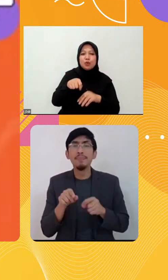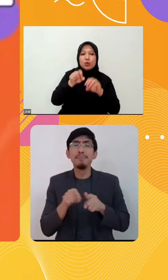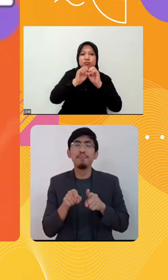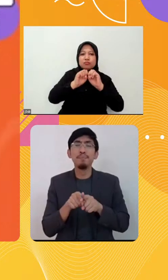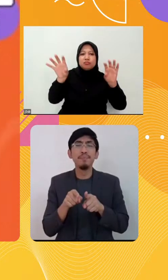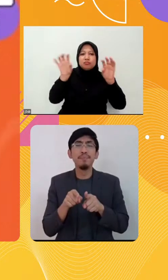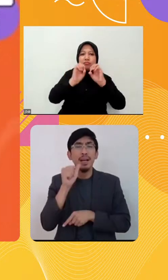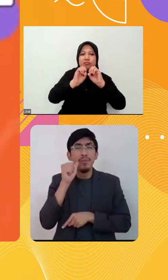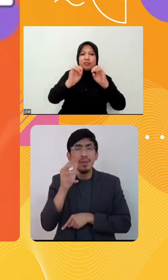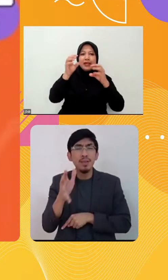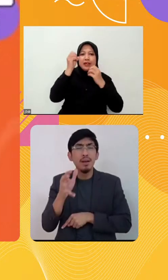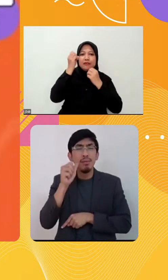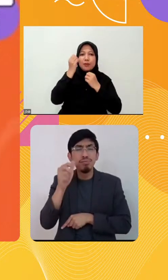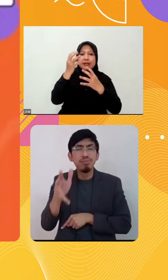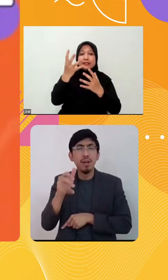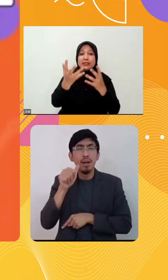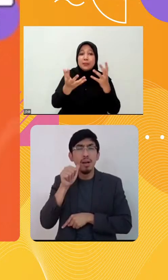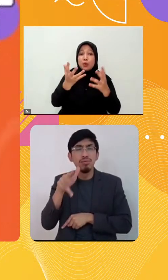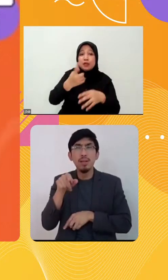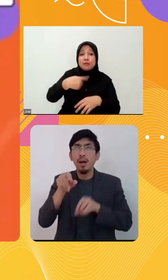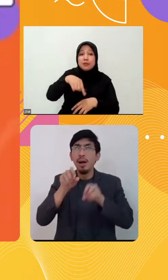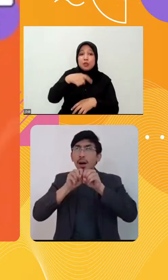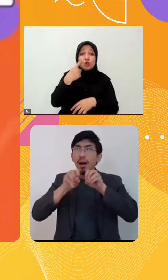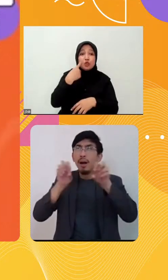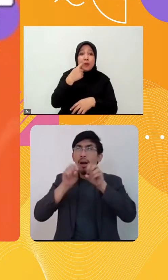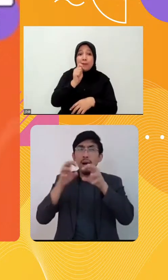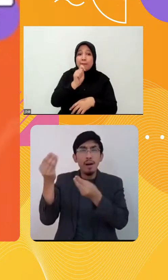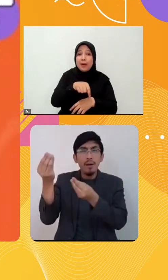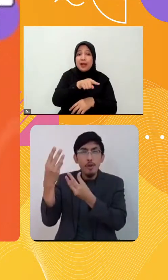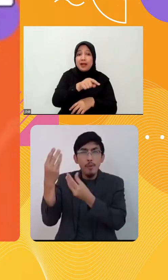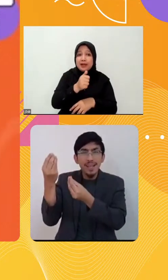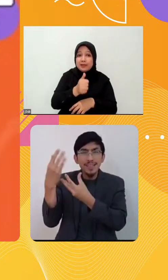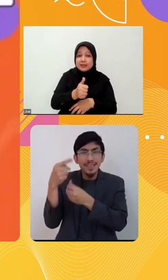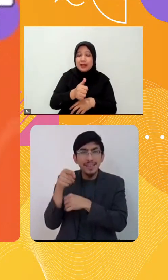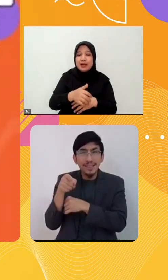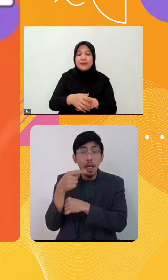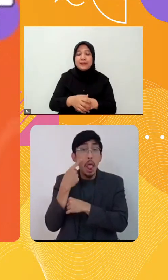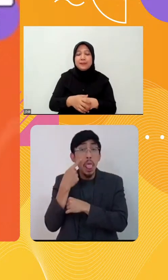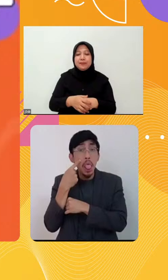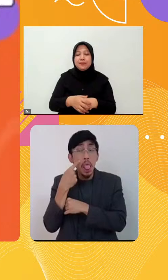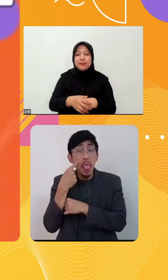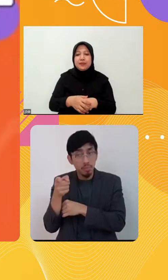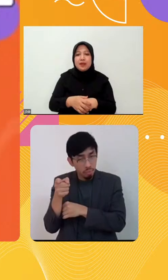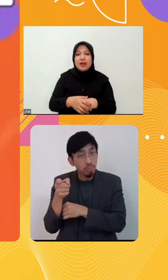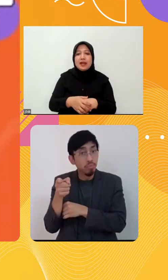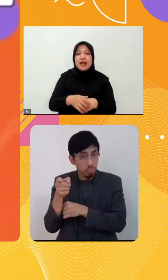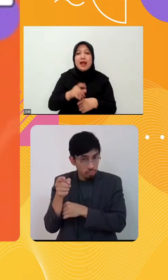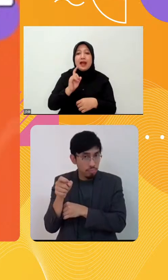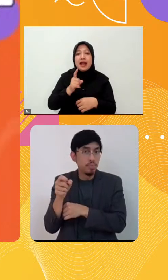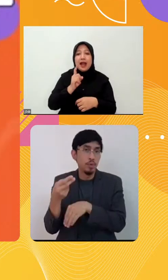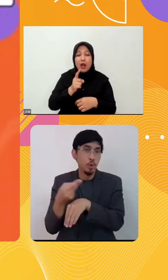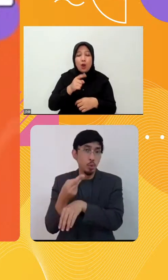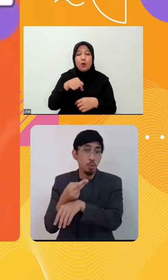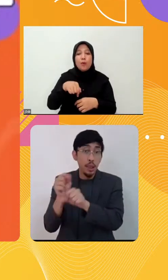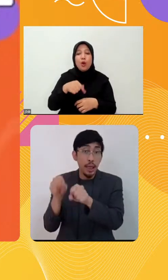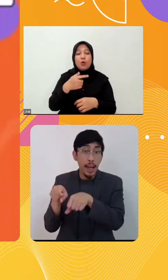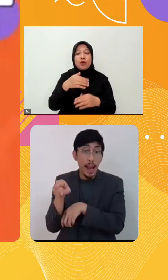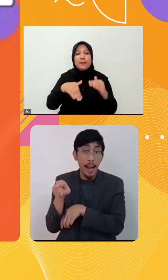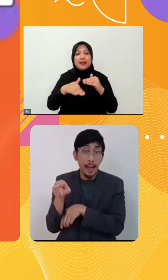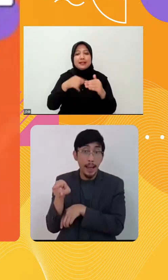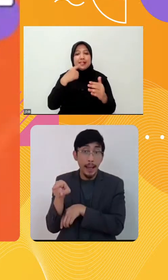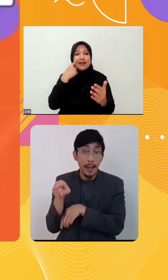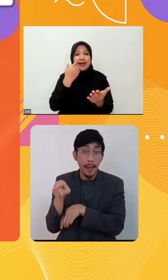also can adopt that. So if in addition to like if we're talking about evidence-based, it's not always about